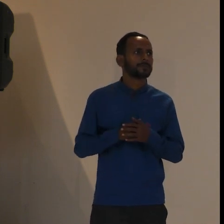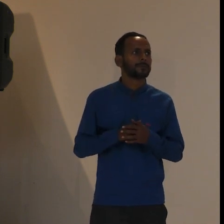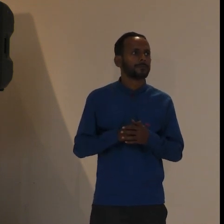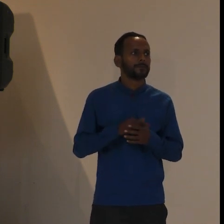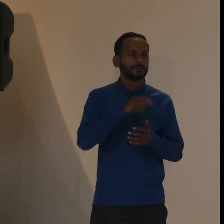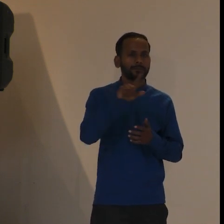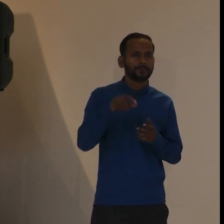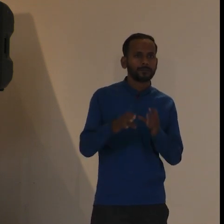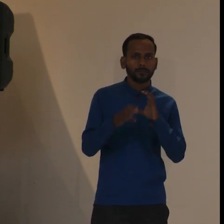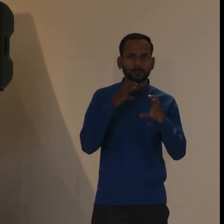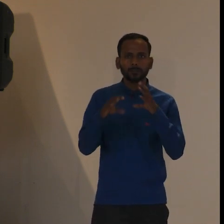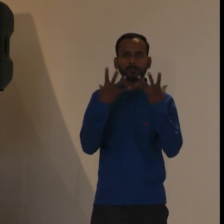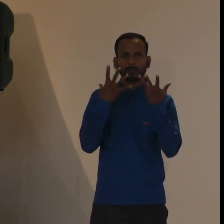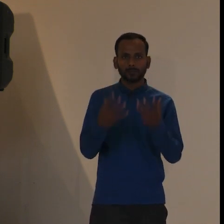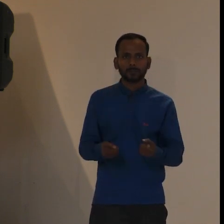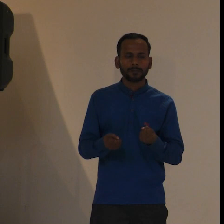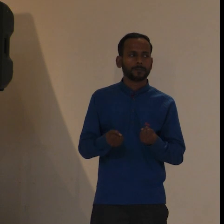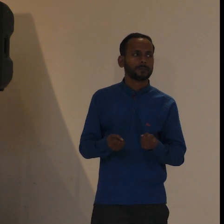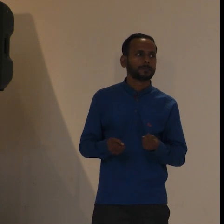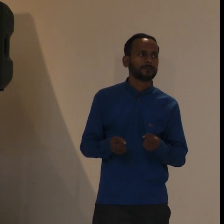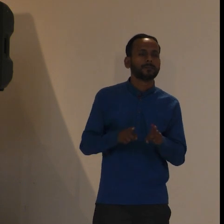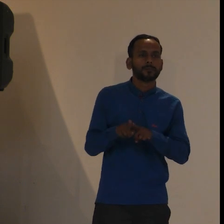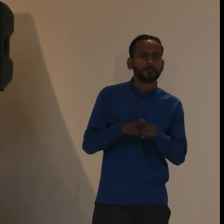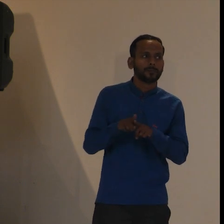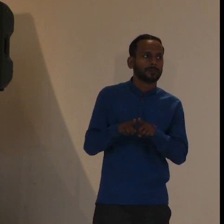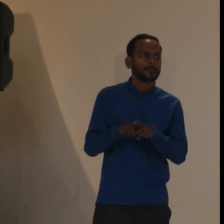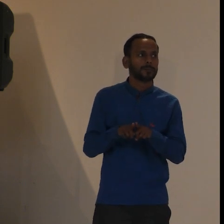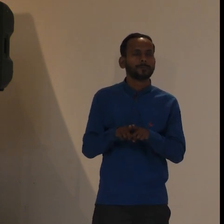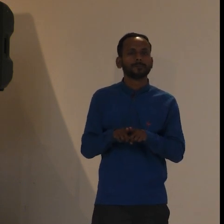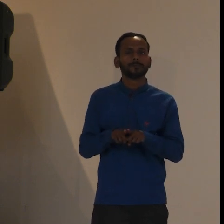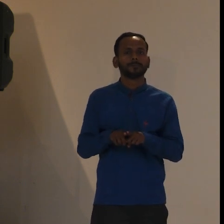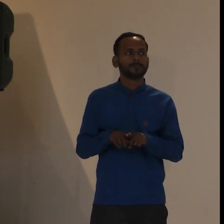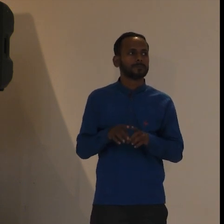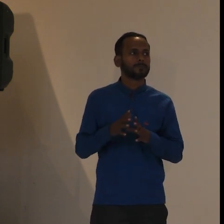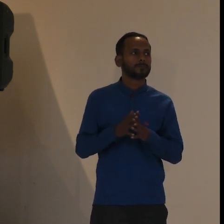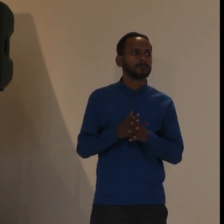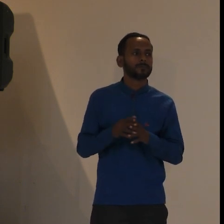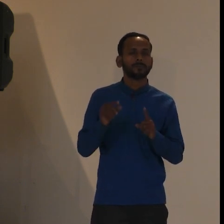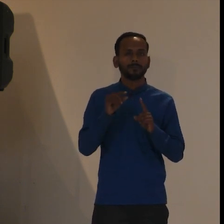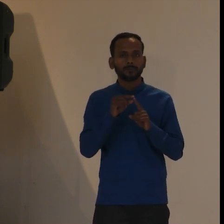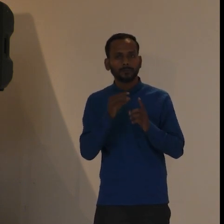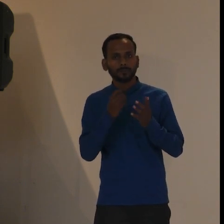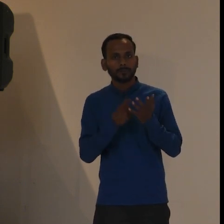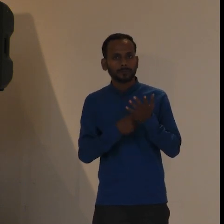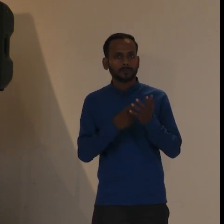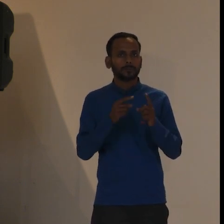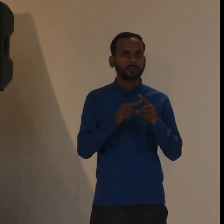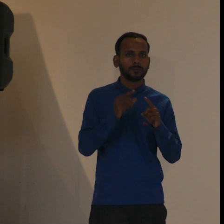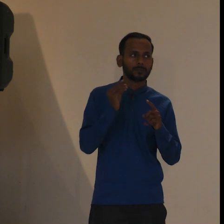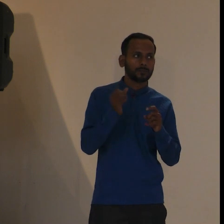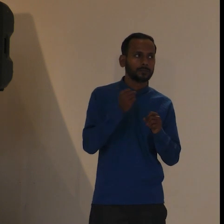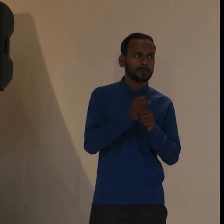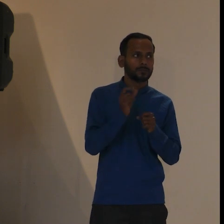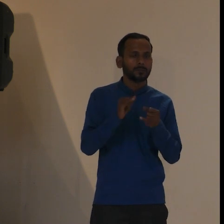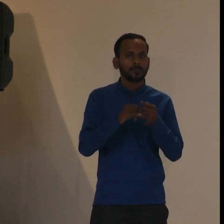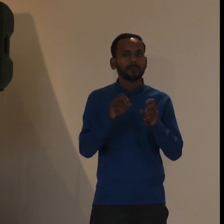designed the objects? Were the designs given to the artisans, or were they just told this is what it should look like? Because, for example, in one of the